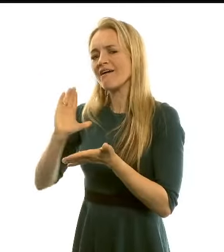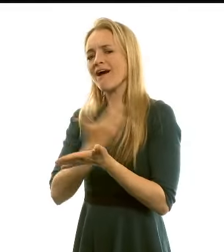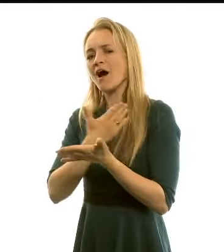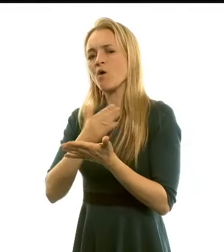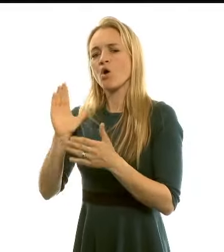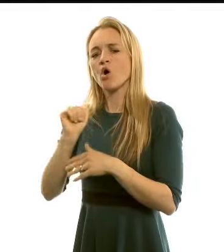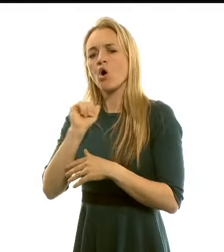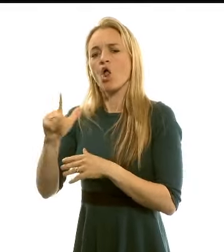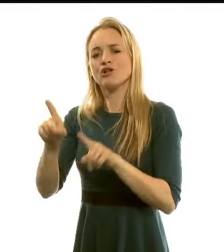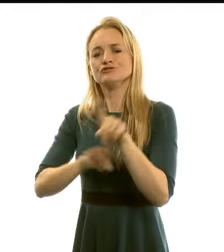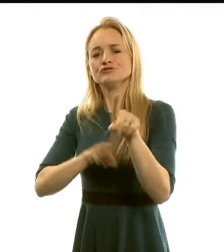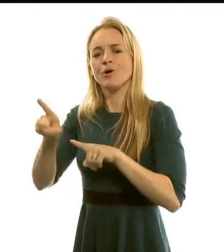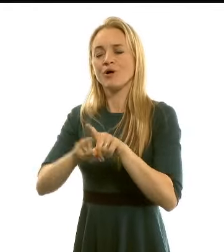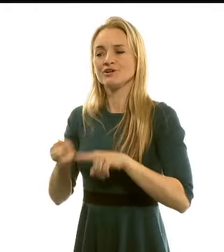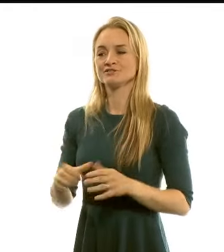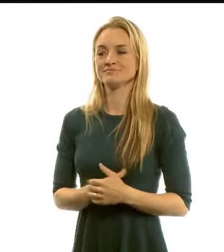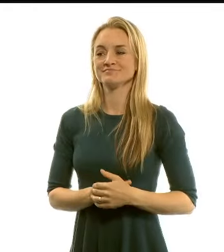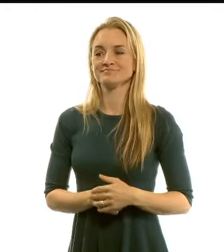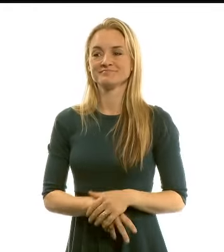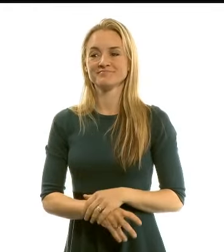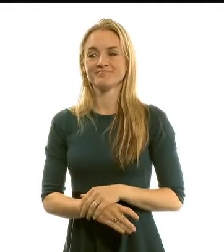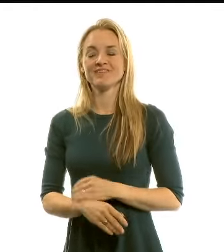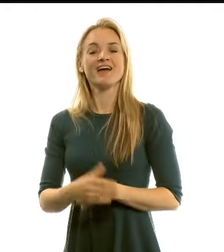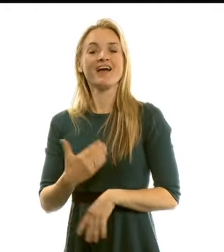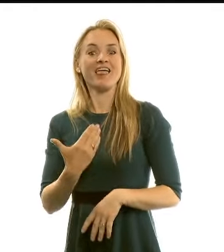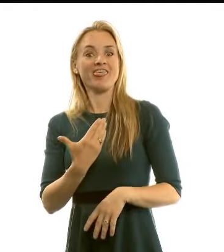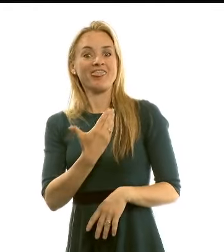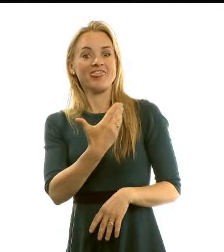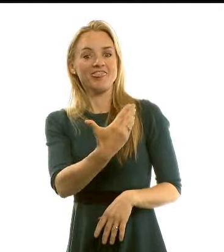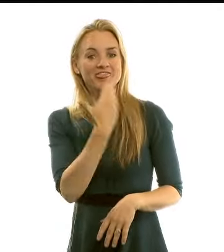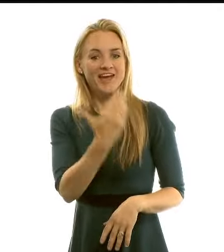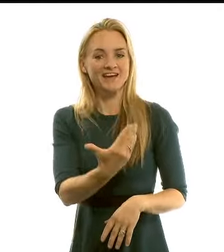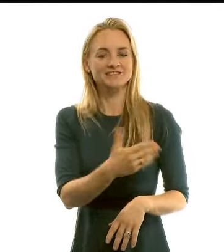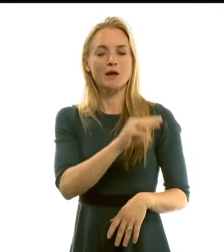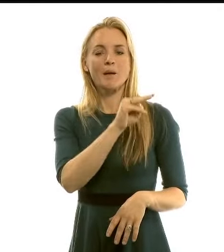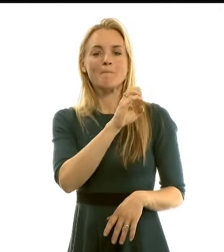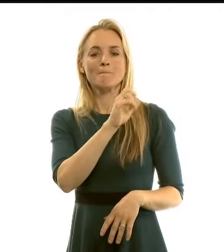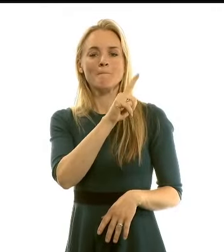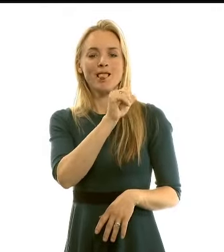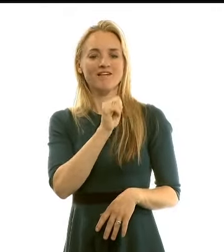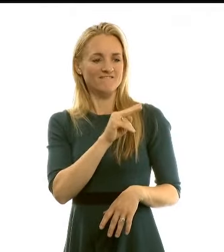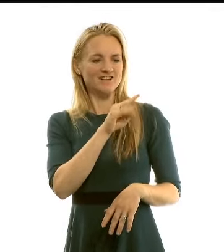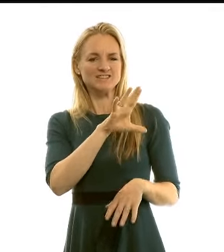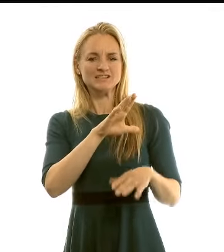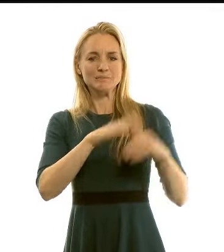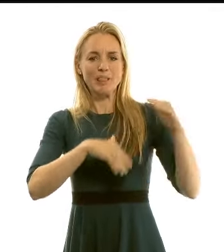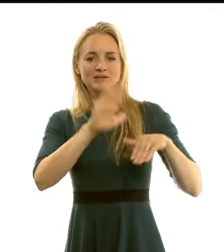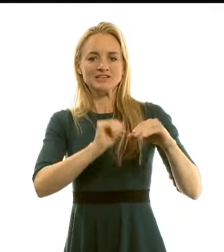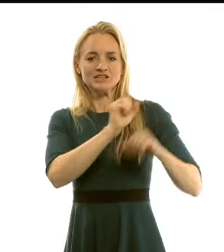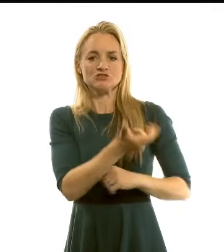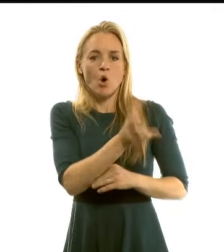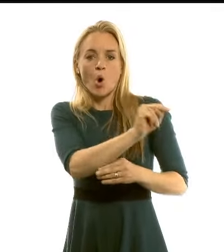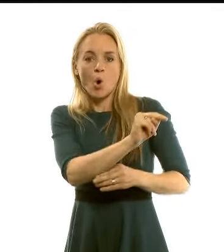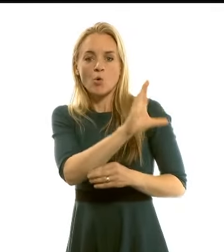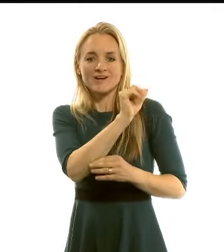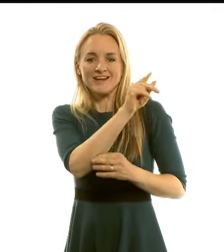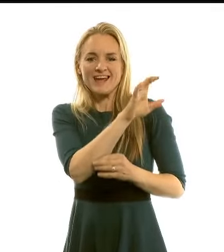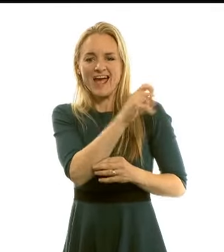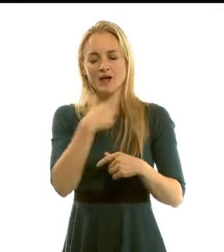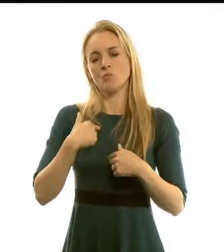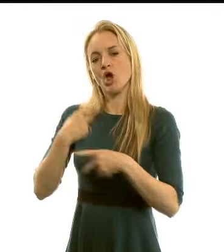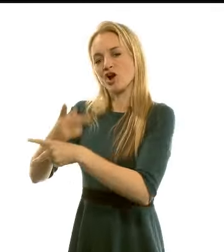Thanks, Vic. While Melvin works on his own Lego Duplo build, we're looking after things. Yeah, how hard can that be? Well, Matt, you know that old saying, if you can't stand the heat,